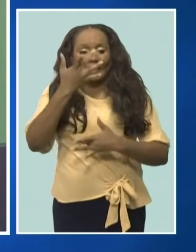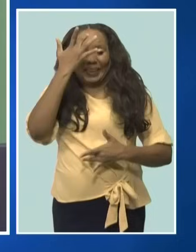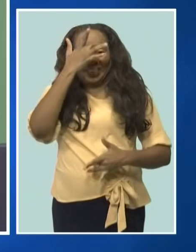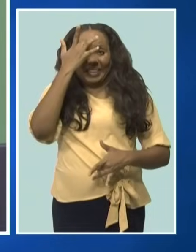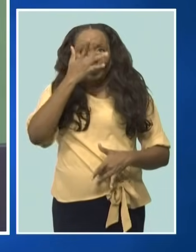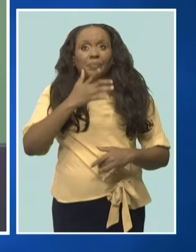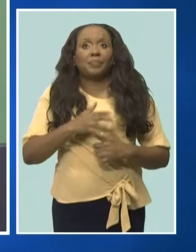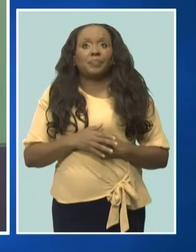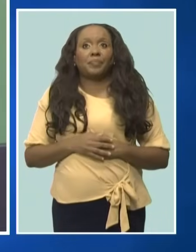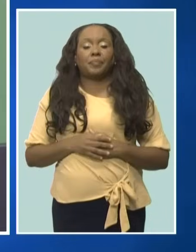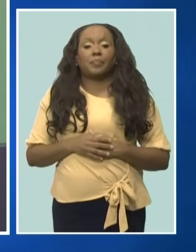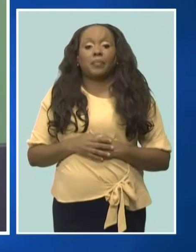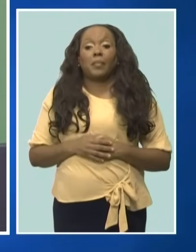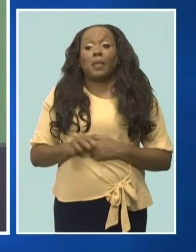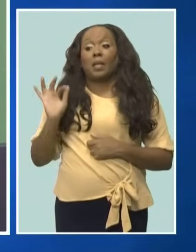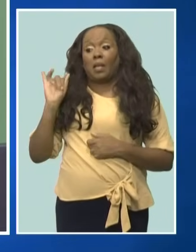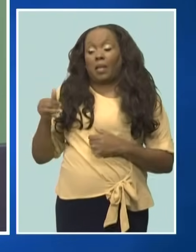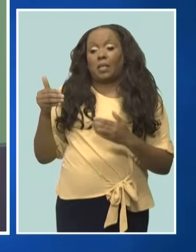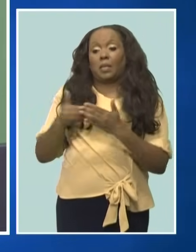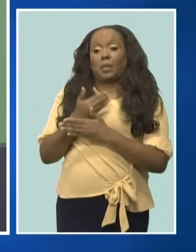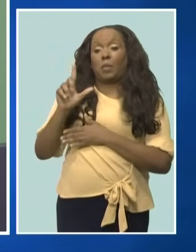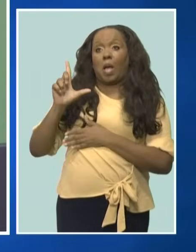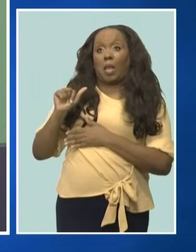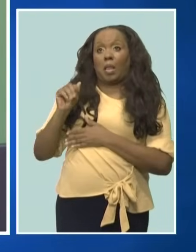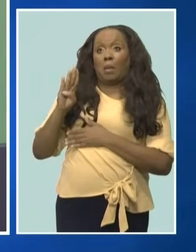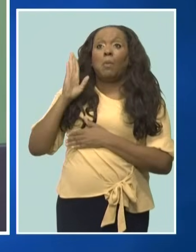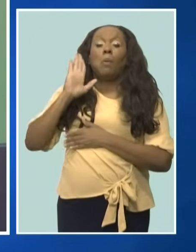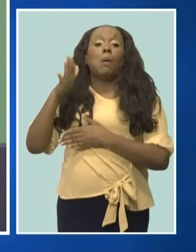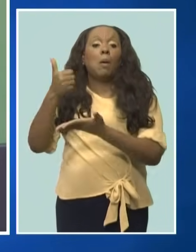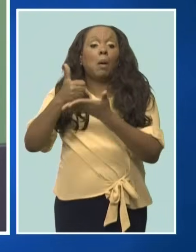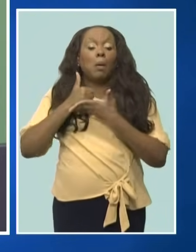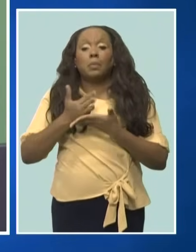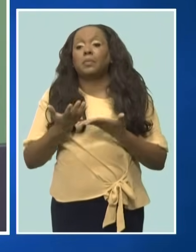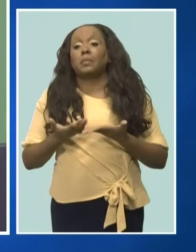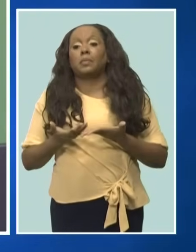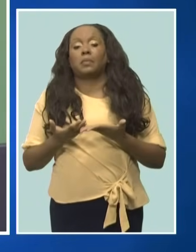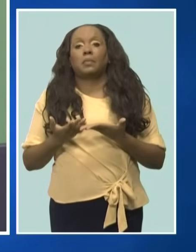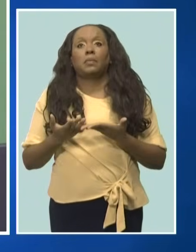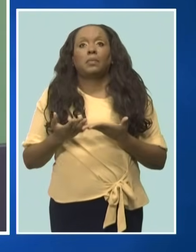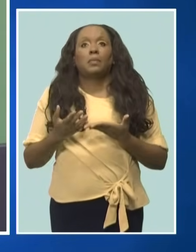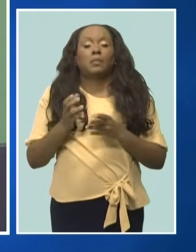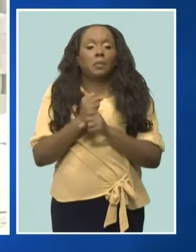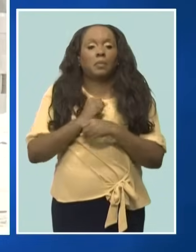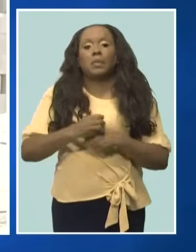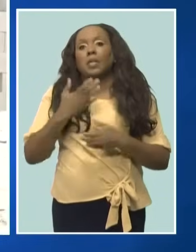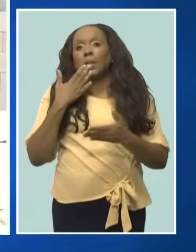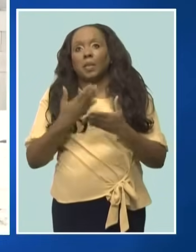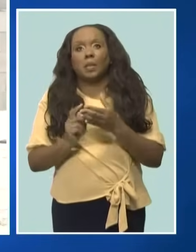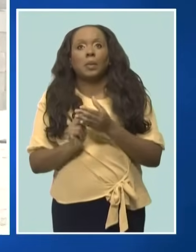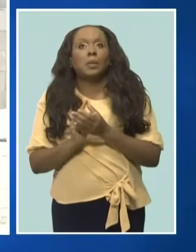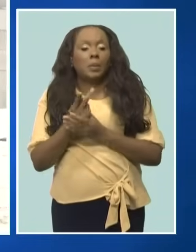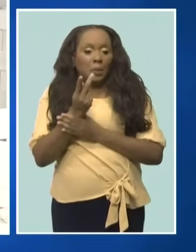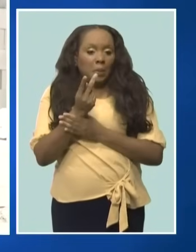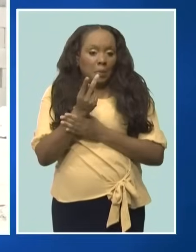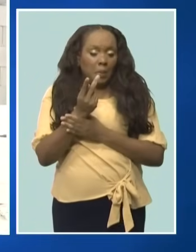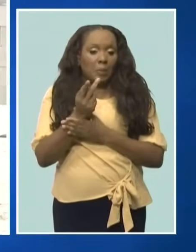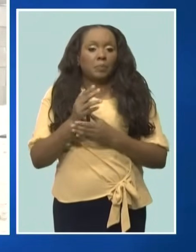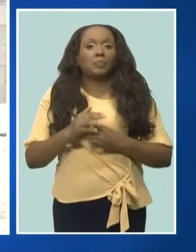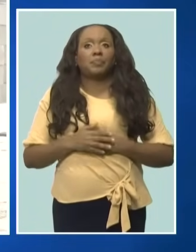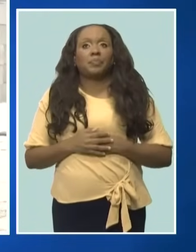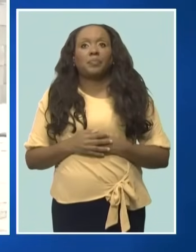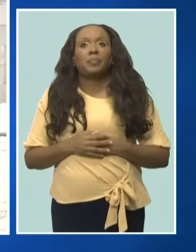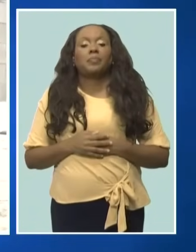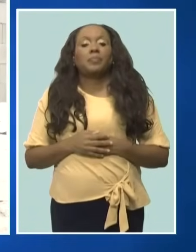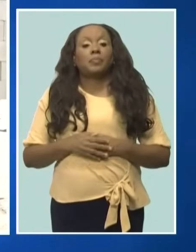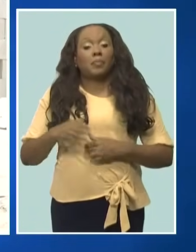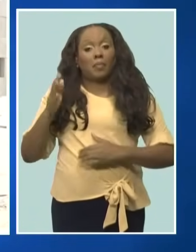This Tissue Culture Lab is here to help us to produce clean planting material. Phase 1 of the project includes the construction of the